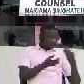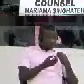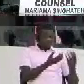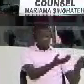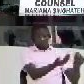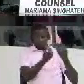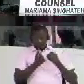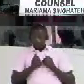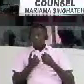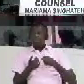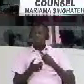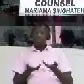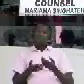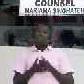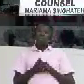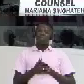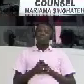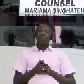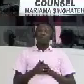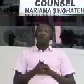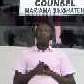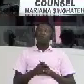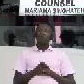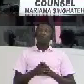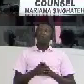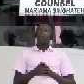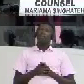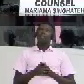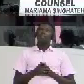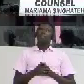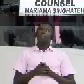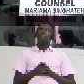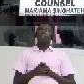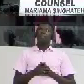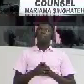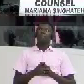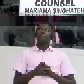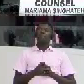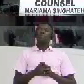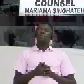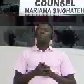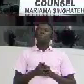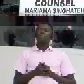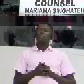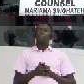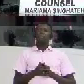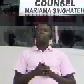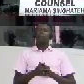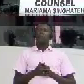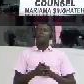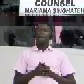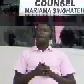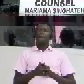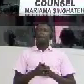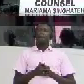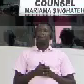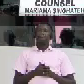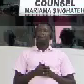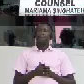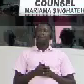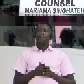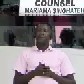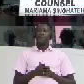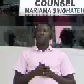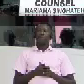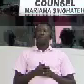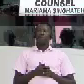officer who happens to do the checking and charges a particular officer, normally that officer will be brought to me.